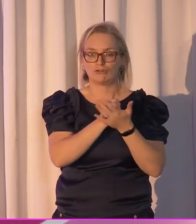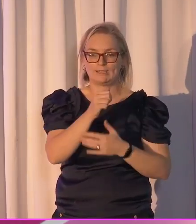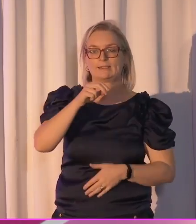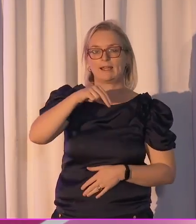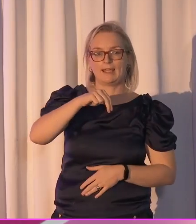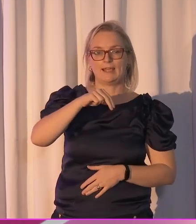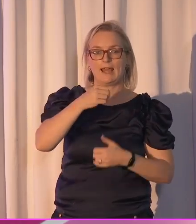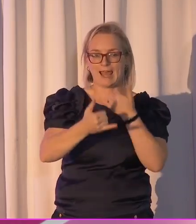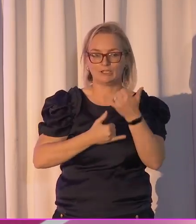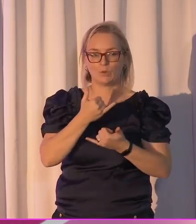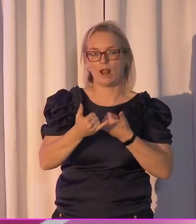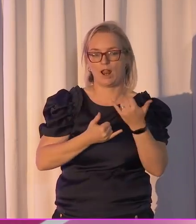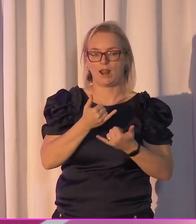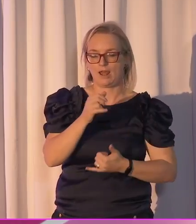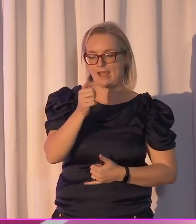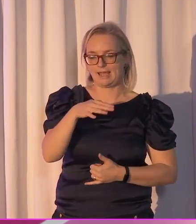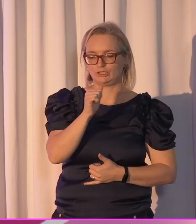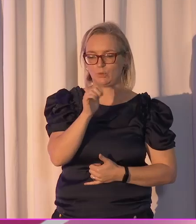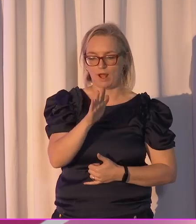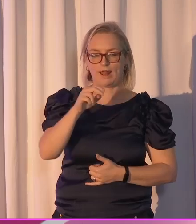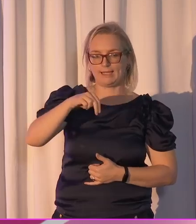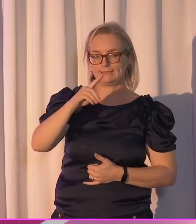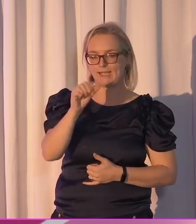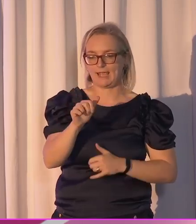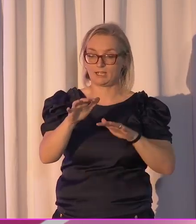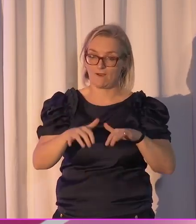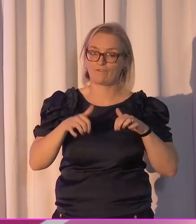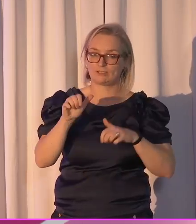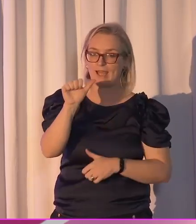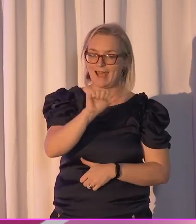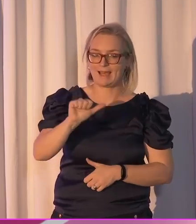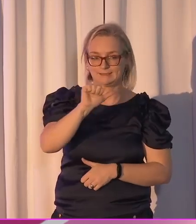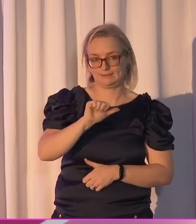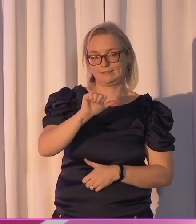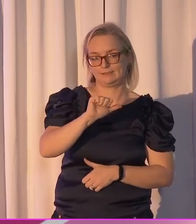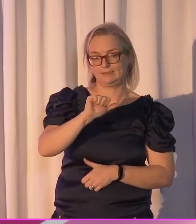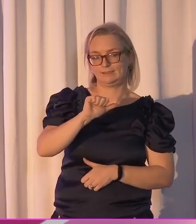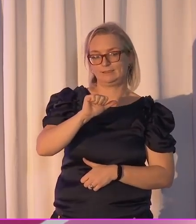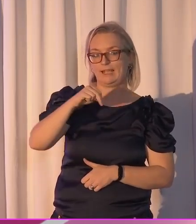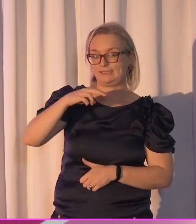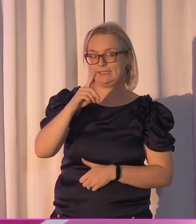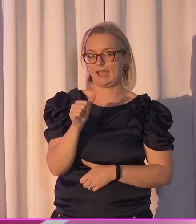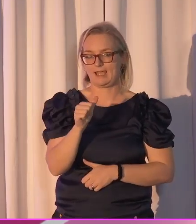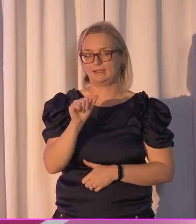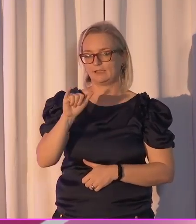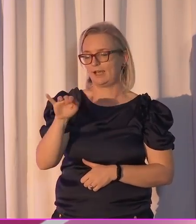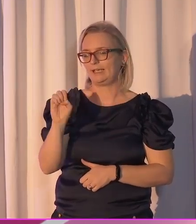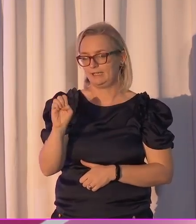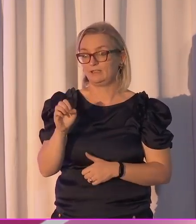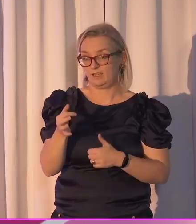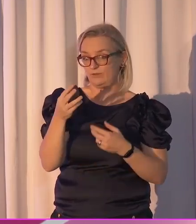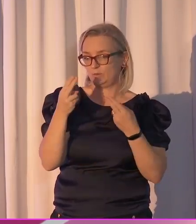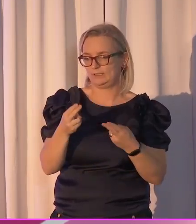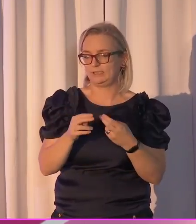nda.annualconference@nda.ie address. That's the same email address that you used to register for the conference and that you received your conference link from. We will